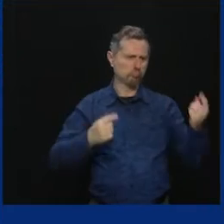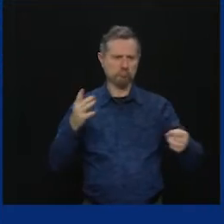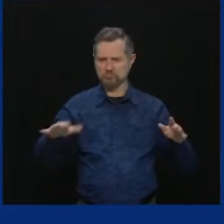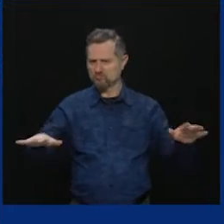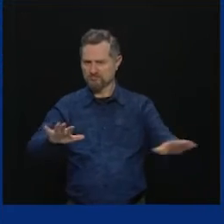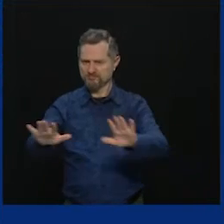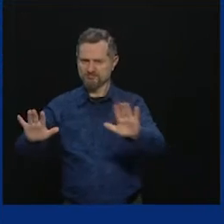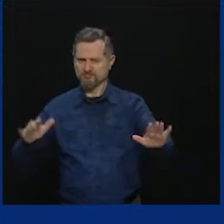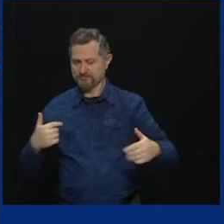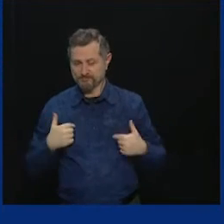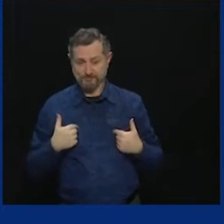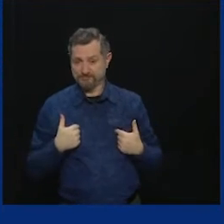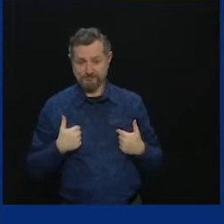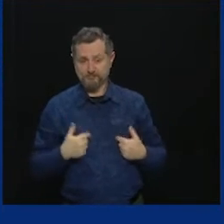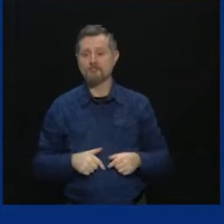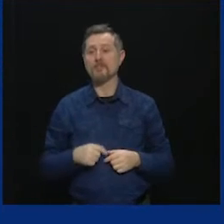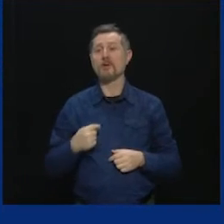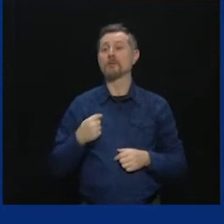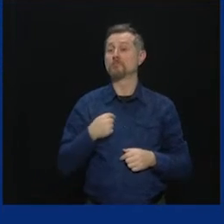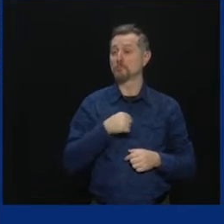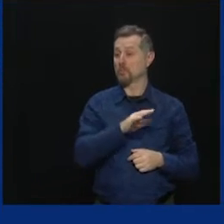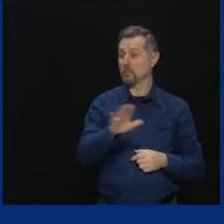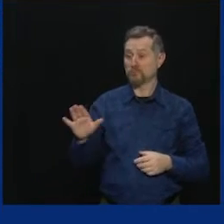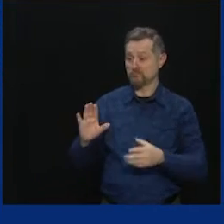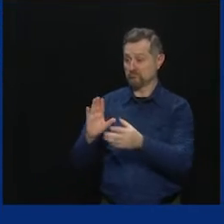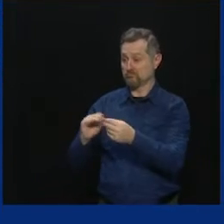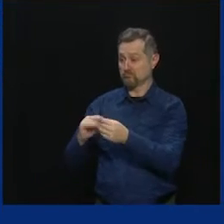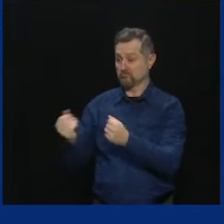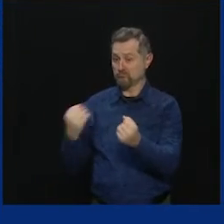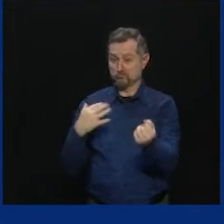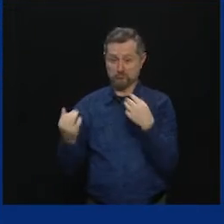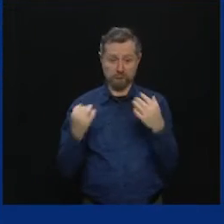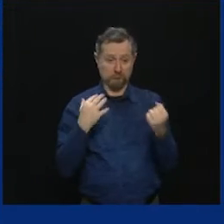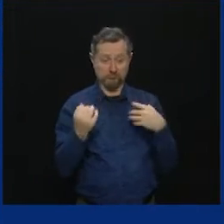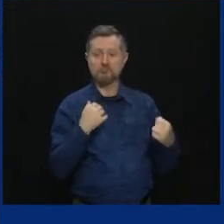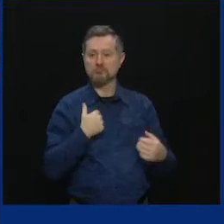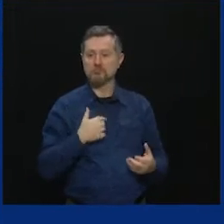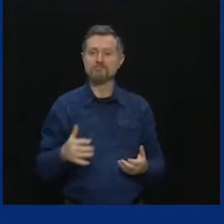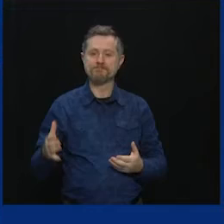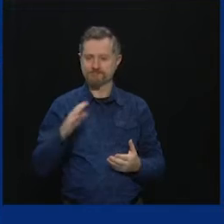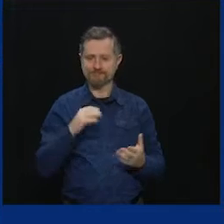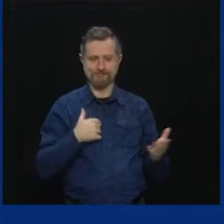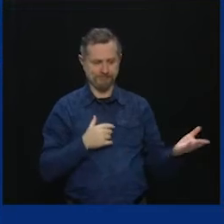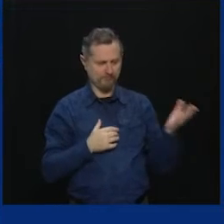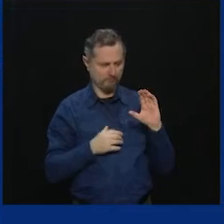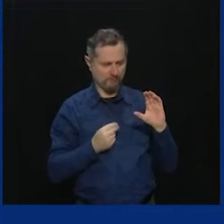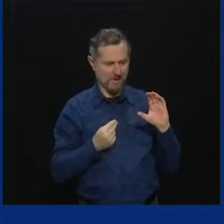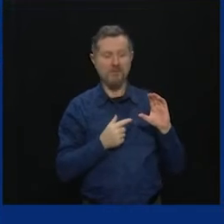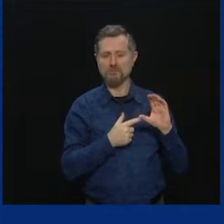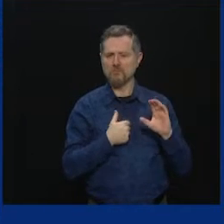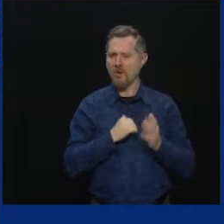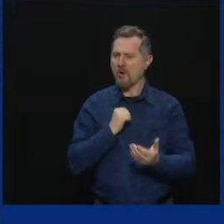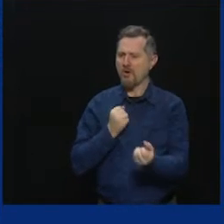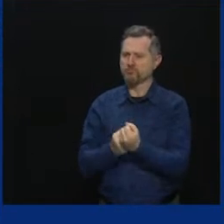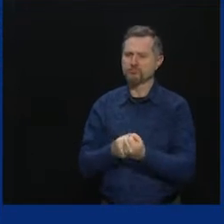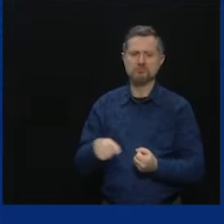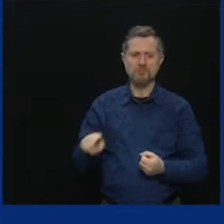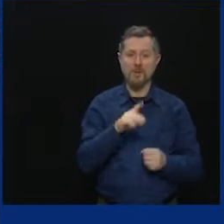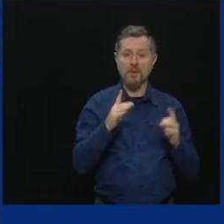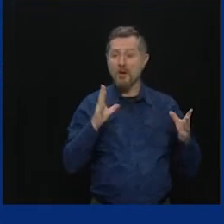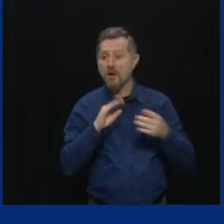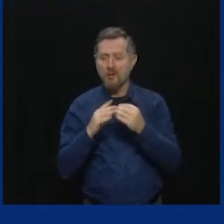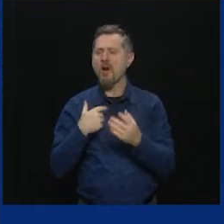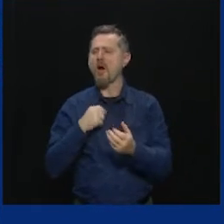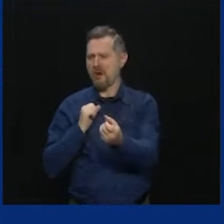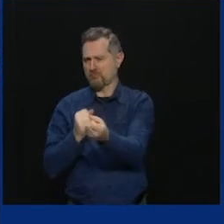answers. I want those answers. I'll put money behind it. I'll put the resources behind it. I'll put the people behind it. Because one of the